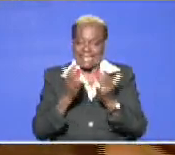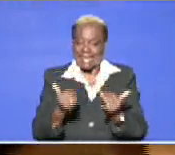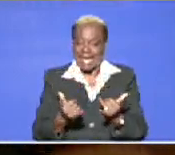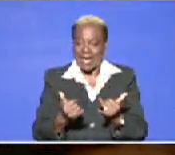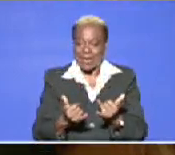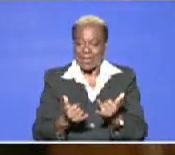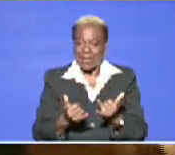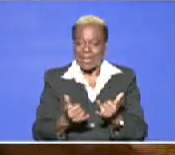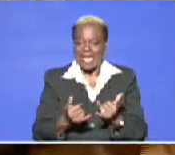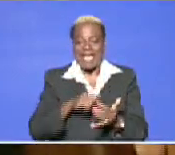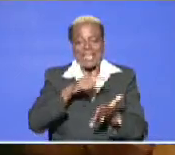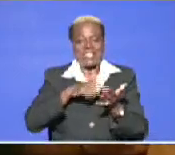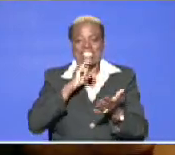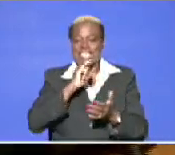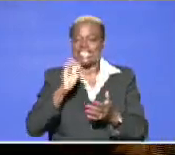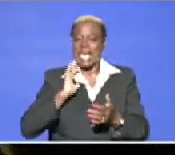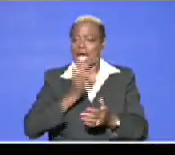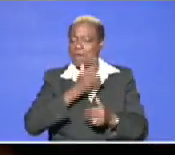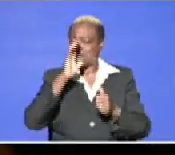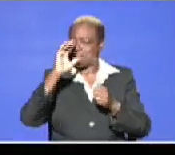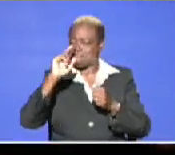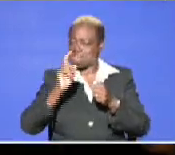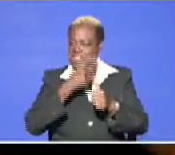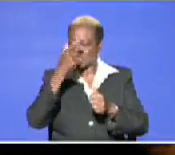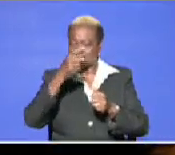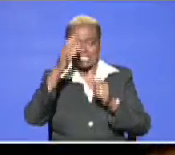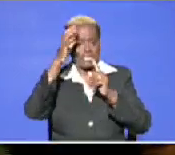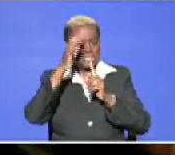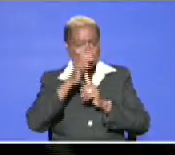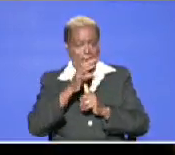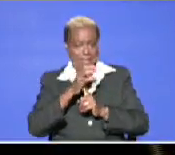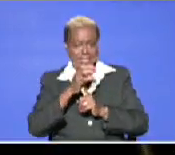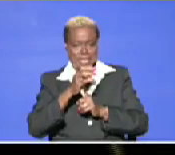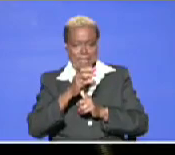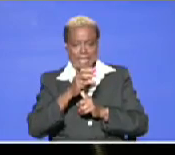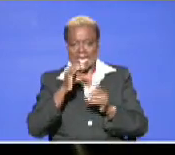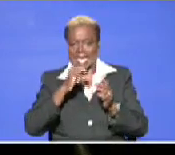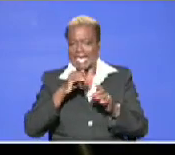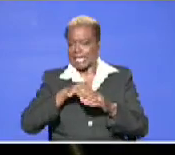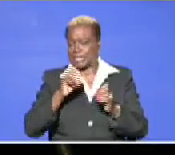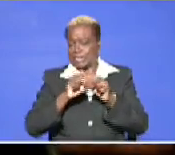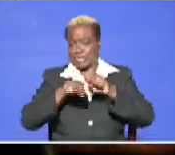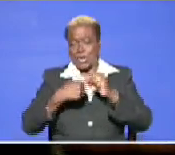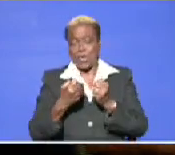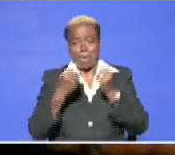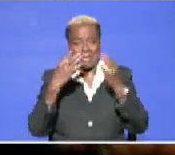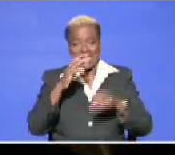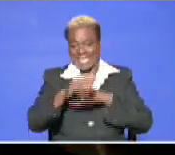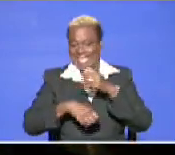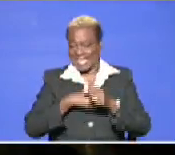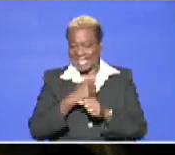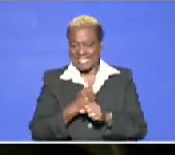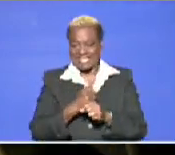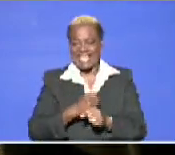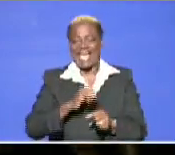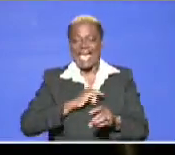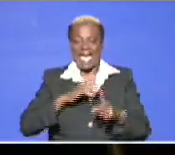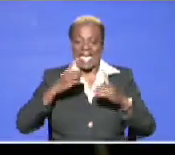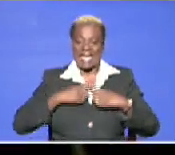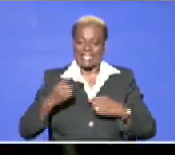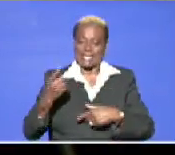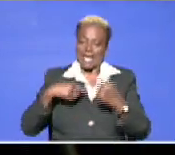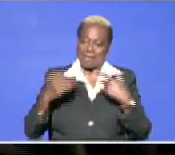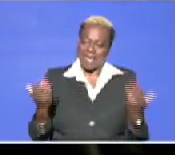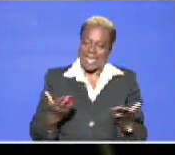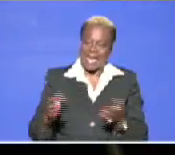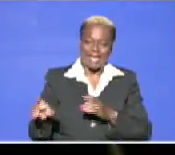favorite number 1. It's our first championship in 100 years. I had to come here and do it. I had to carry my team to championship.